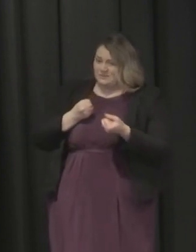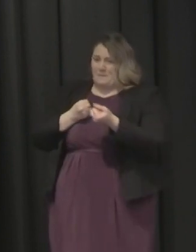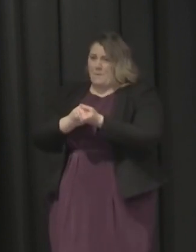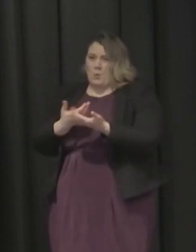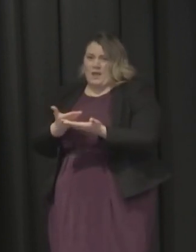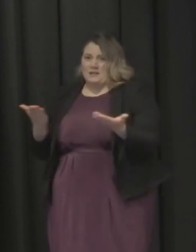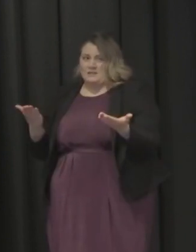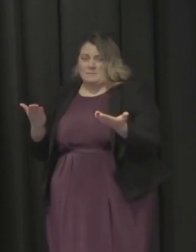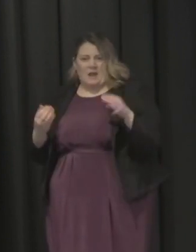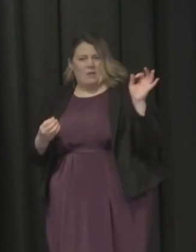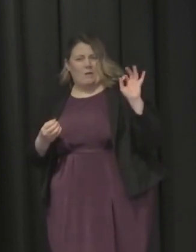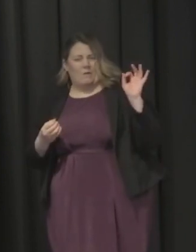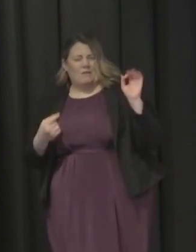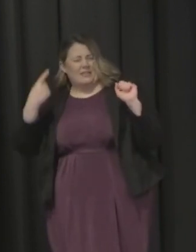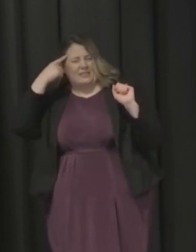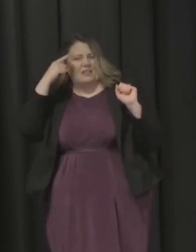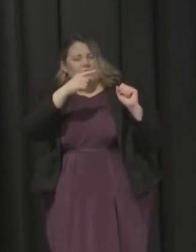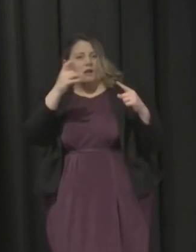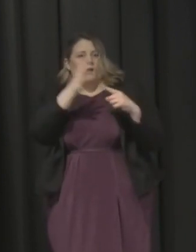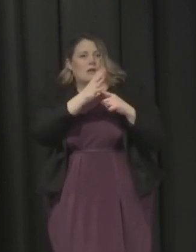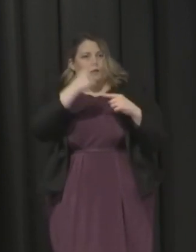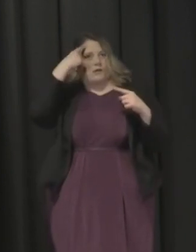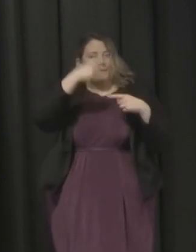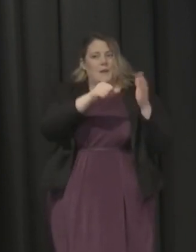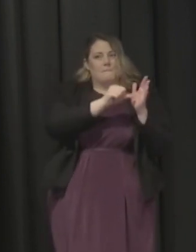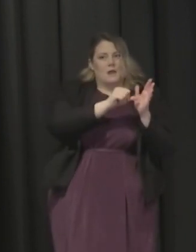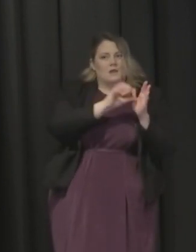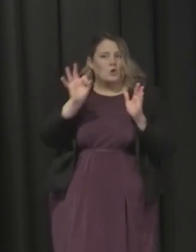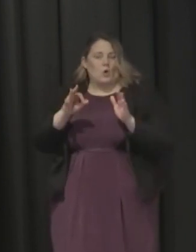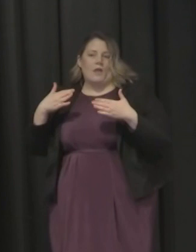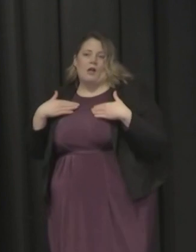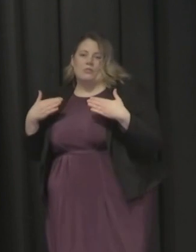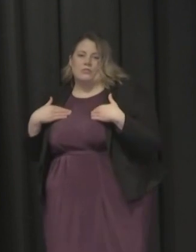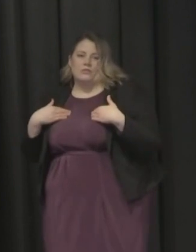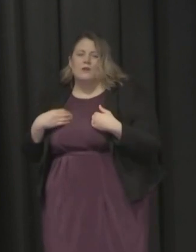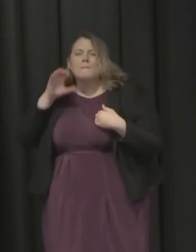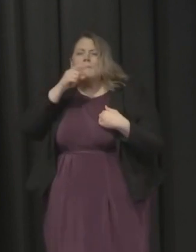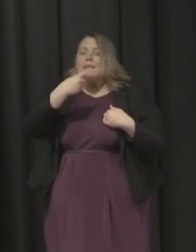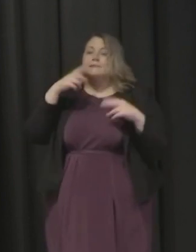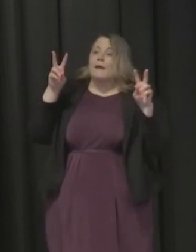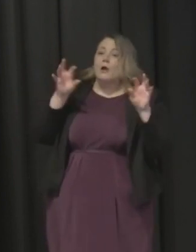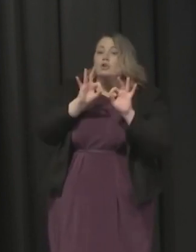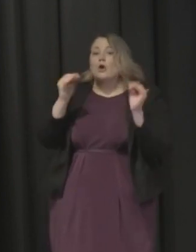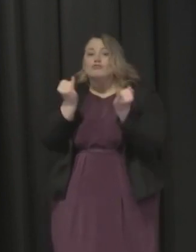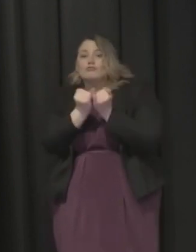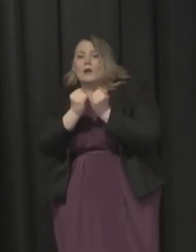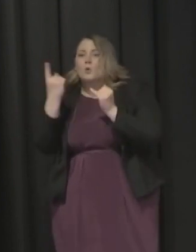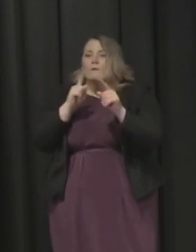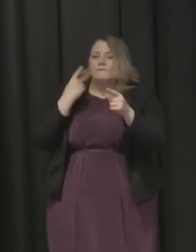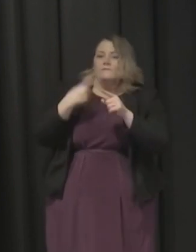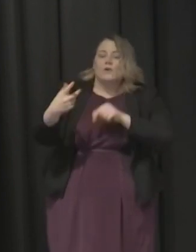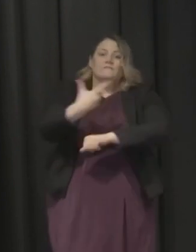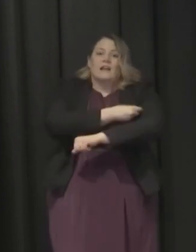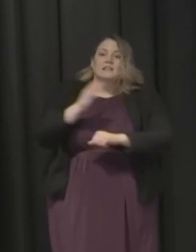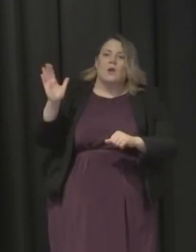situation where Victorian workers and businesses have been abandoned yet again by their federal government. So if the federal government, if the